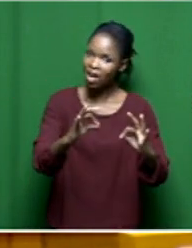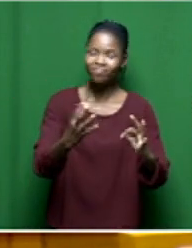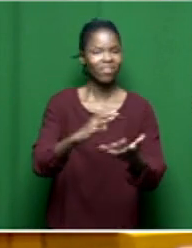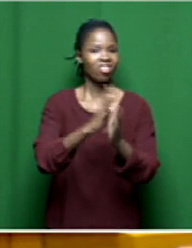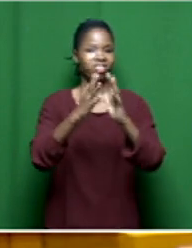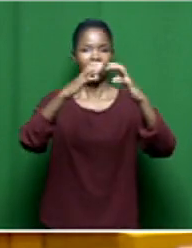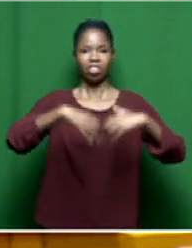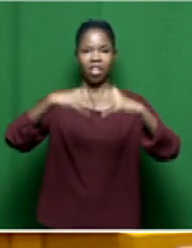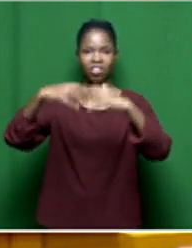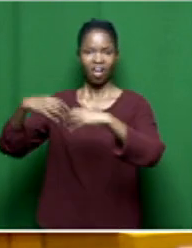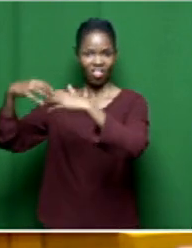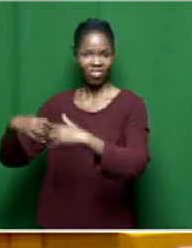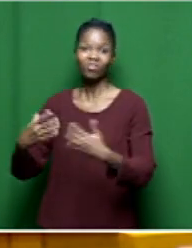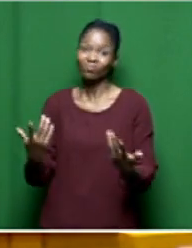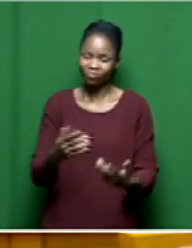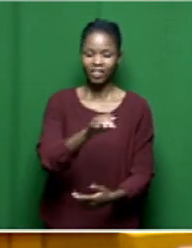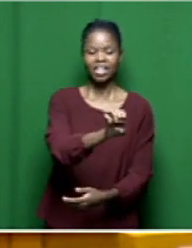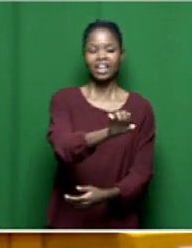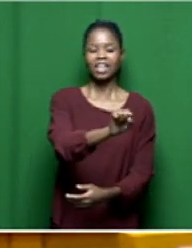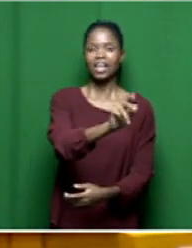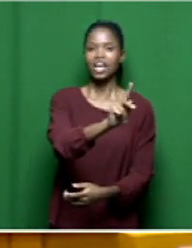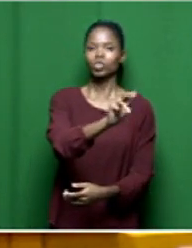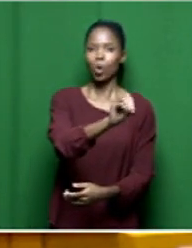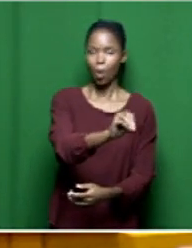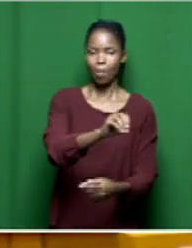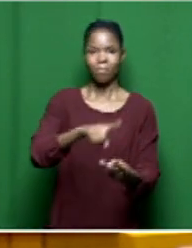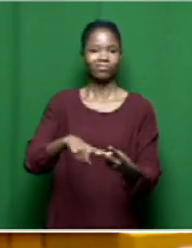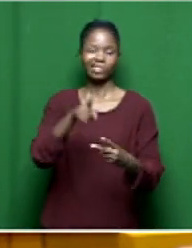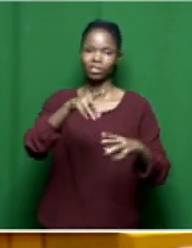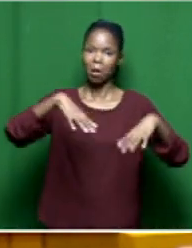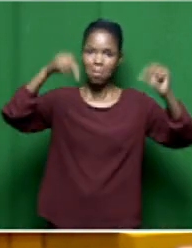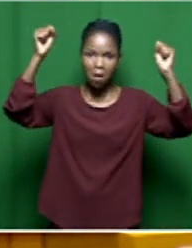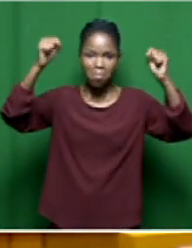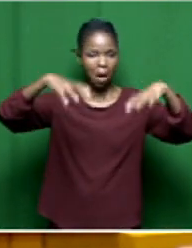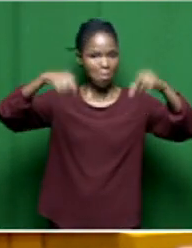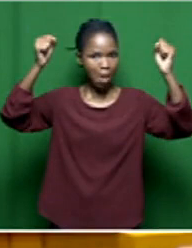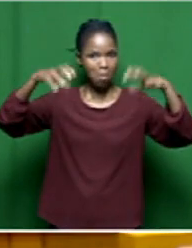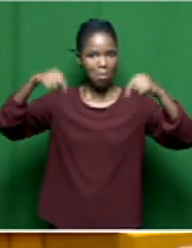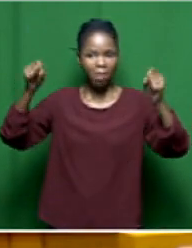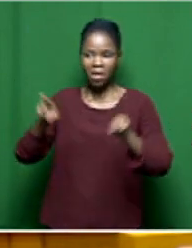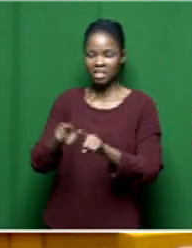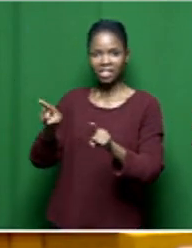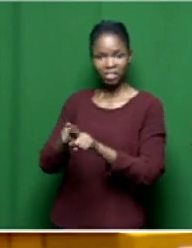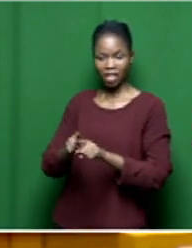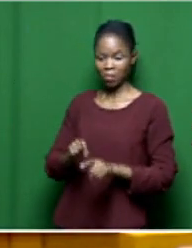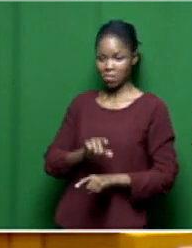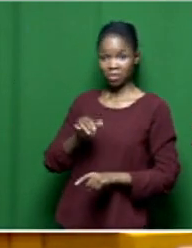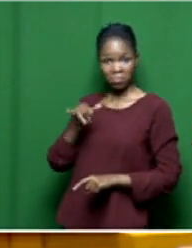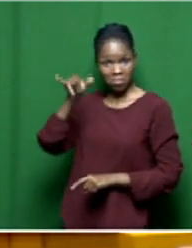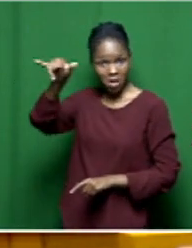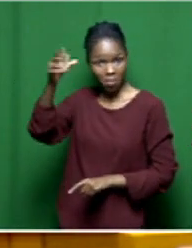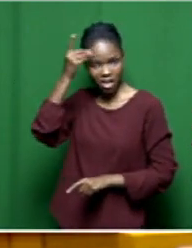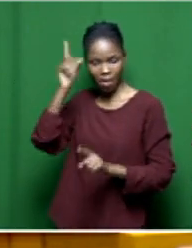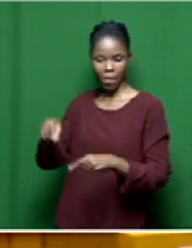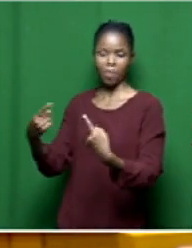Today, Eskom cannot keep light in our houses. Point of order. Today, we cannot fly to Durban because there is a minister